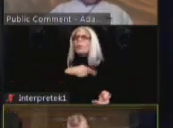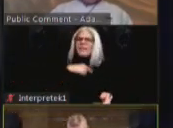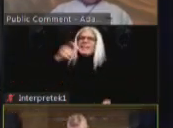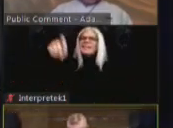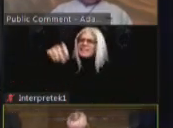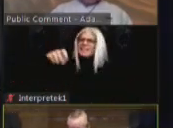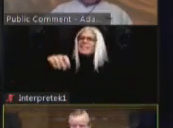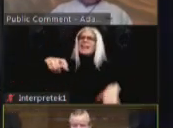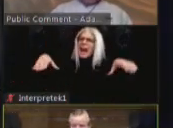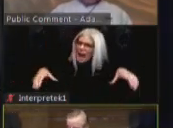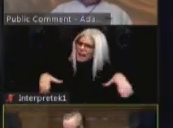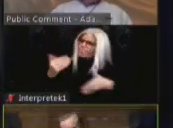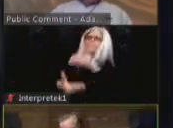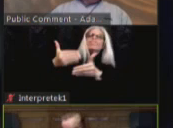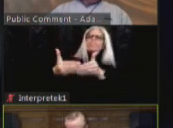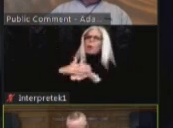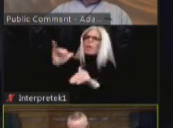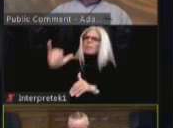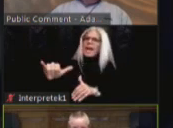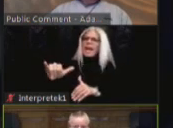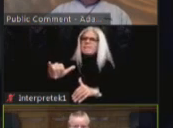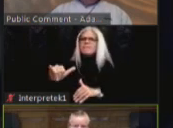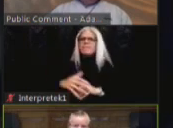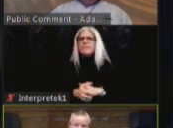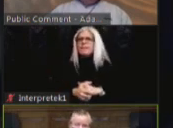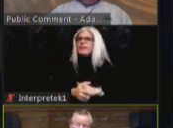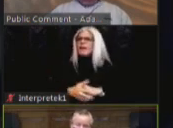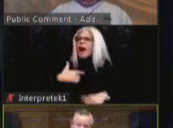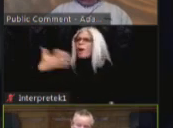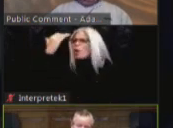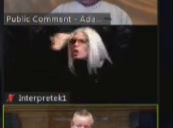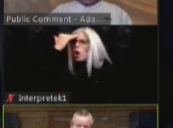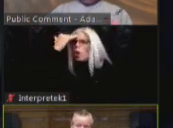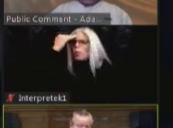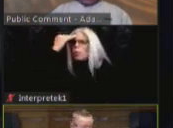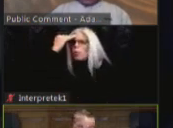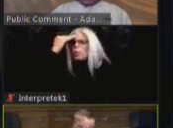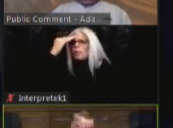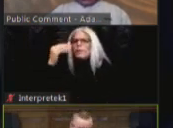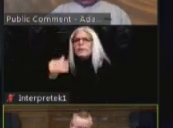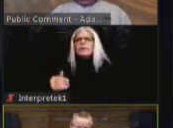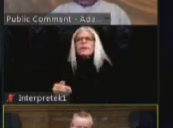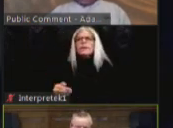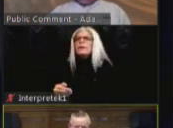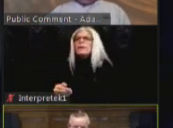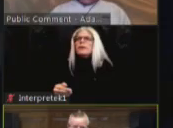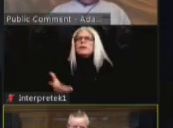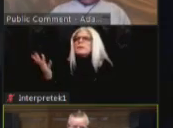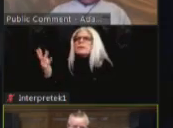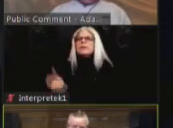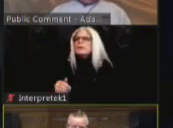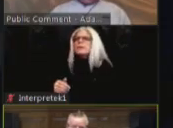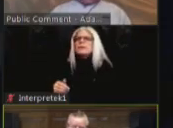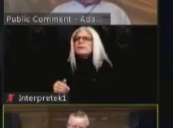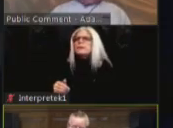And I'd like to know what Mr. Cole was taking here, sitting at the city commission